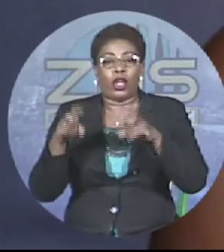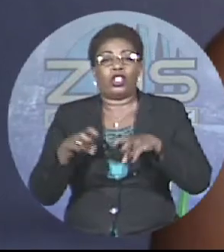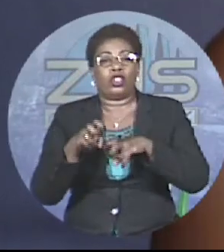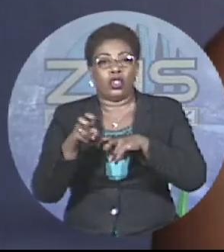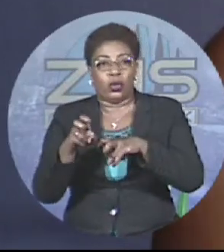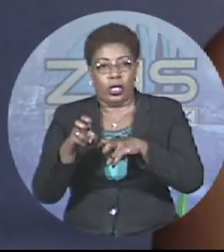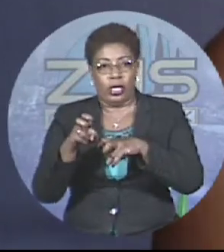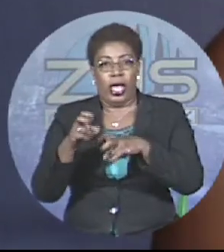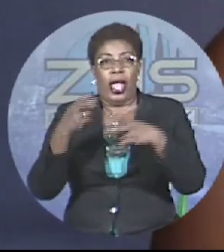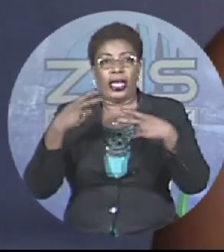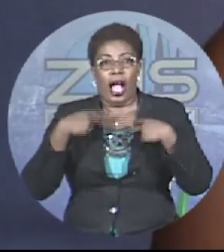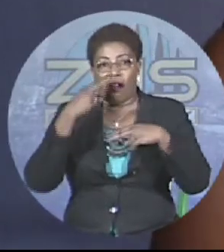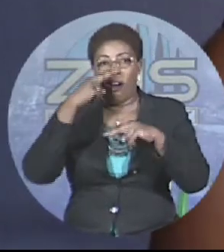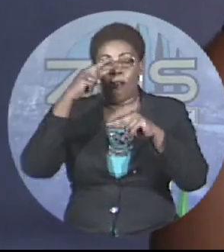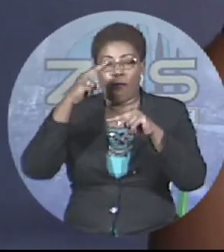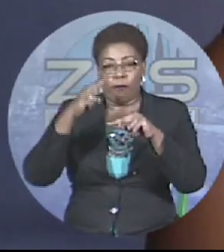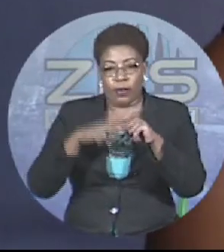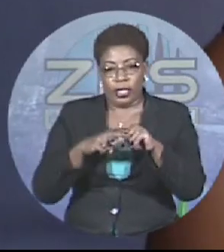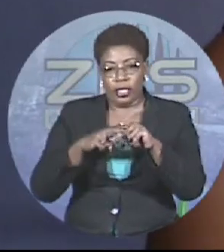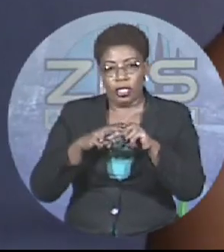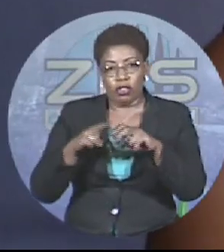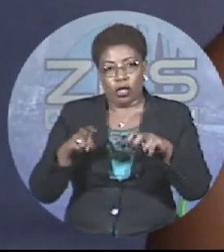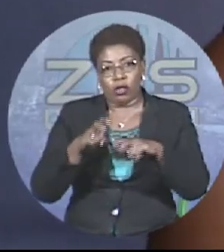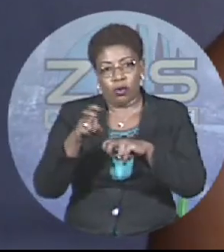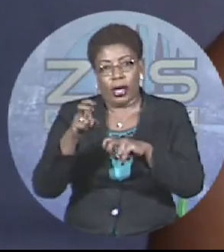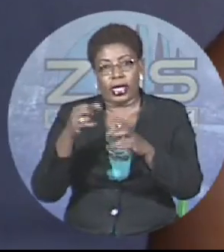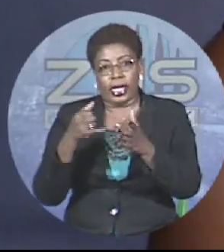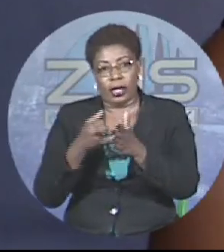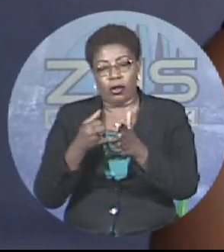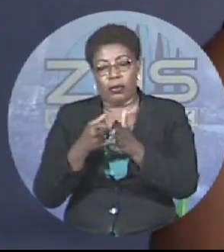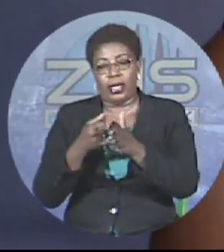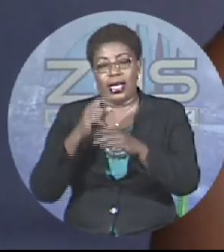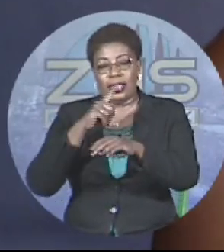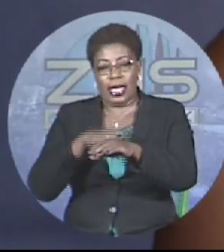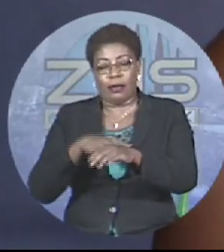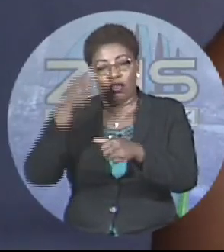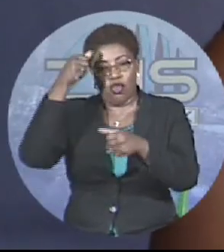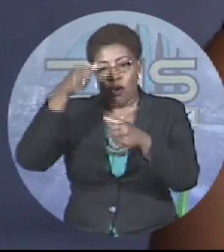And just have fun, enjoy the ride, and it's going to be a moment that you will remember for the rest of your life.